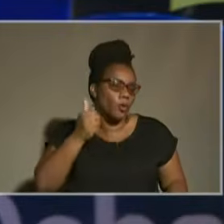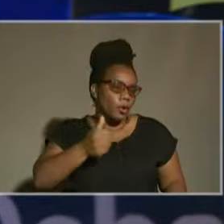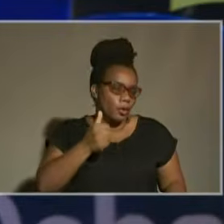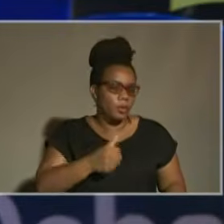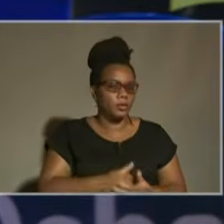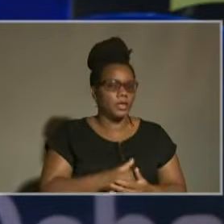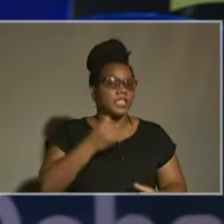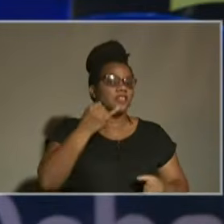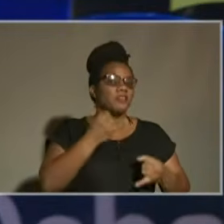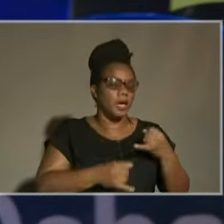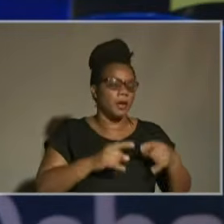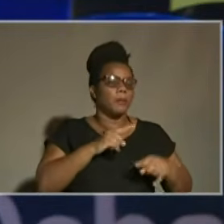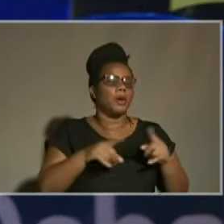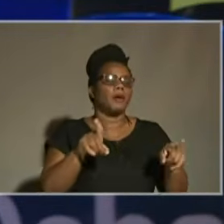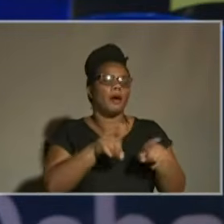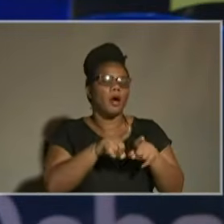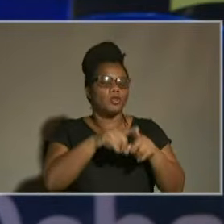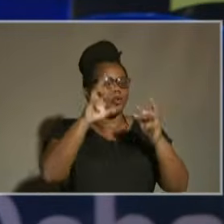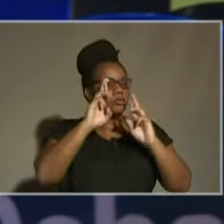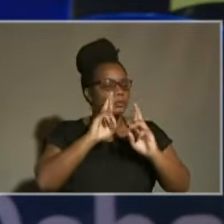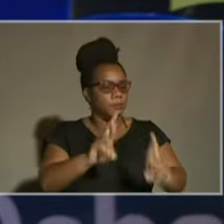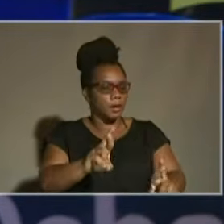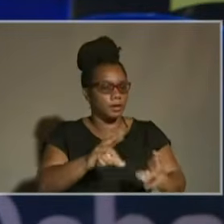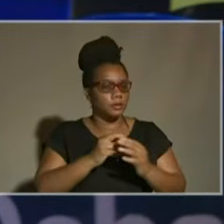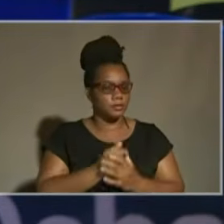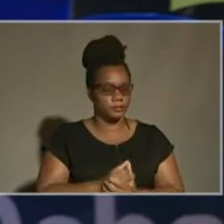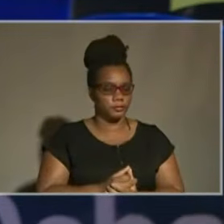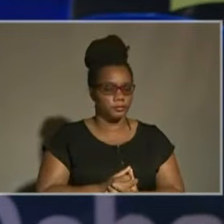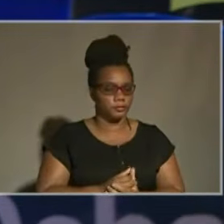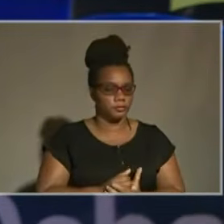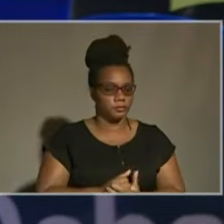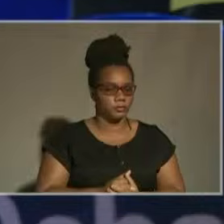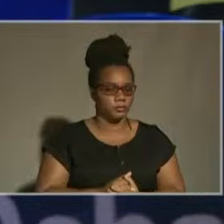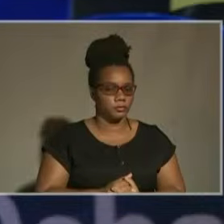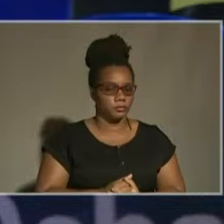I also do respect the